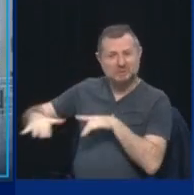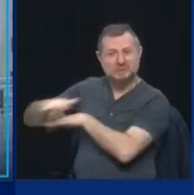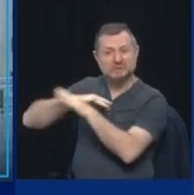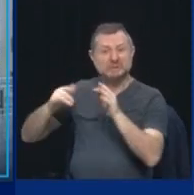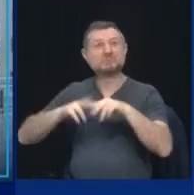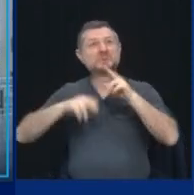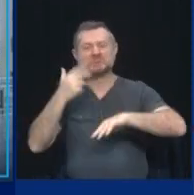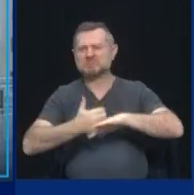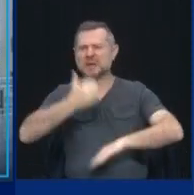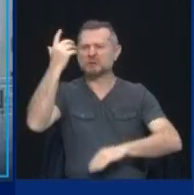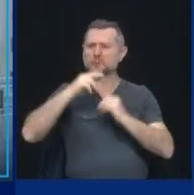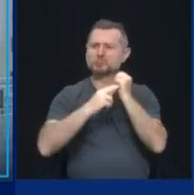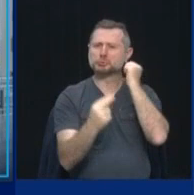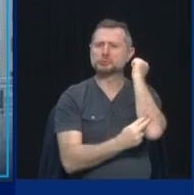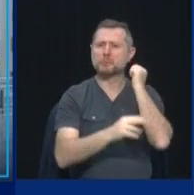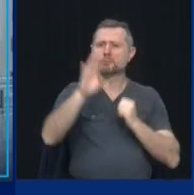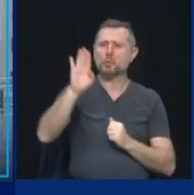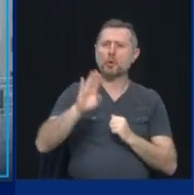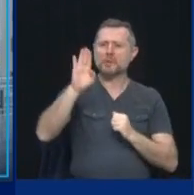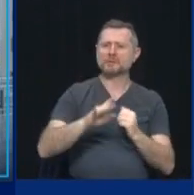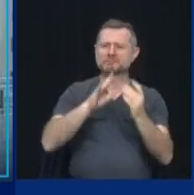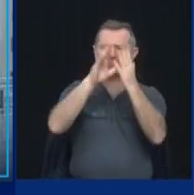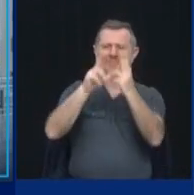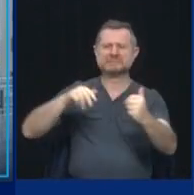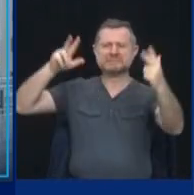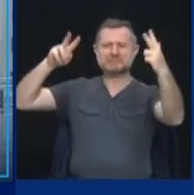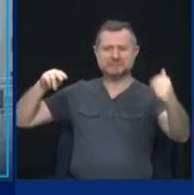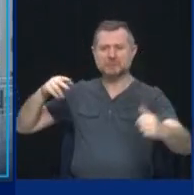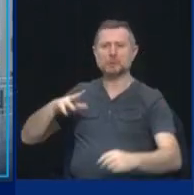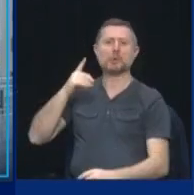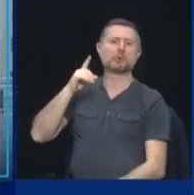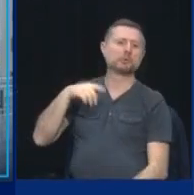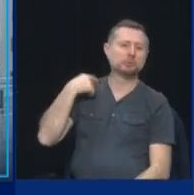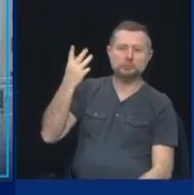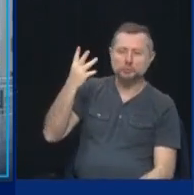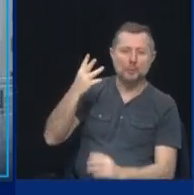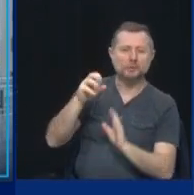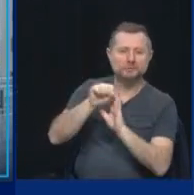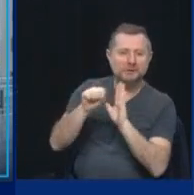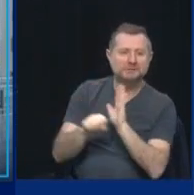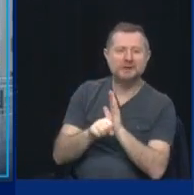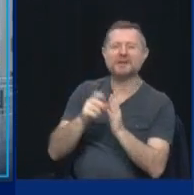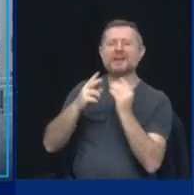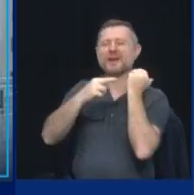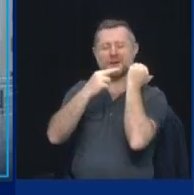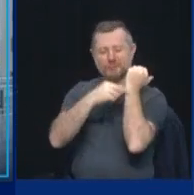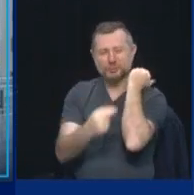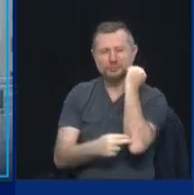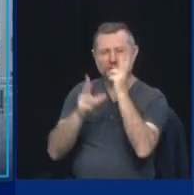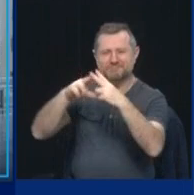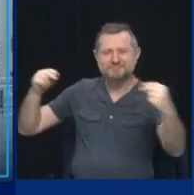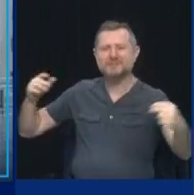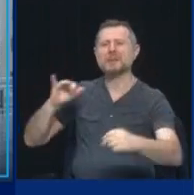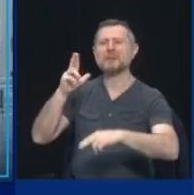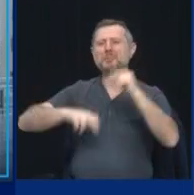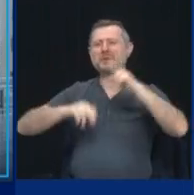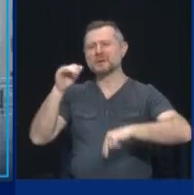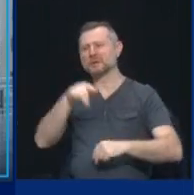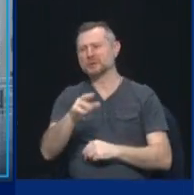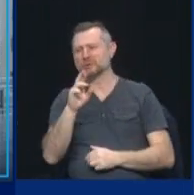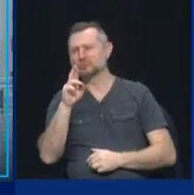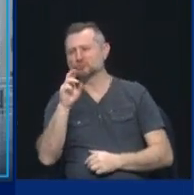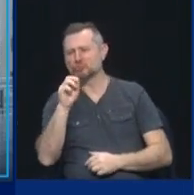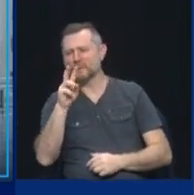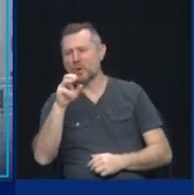George Washington Bridge. We're going to build a reservoir system 60 miles to get water from